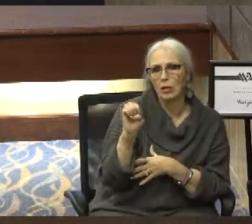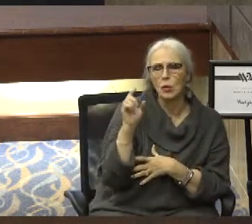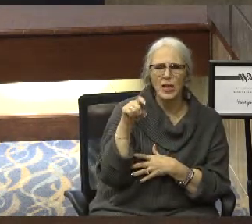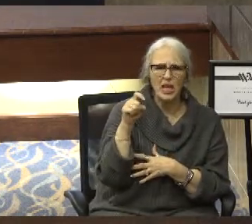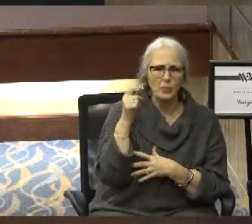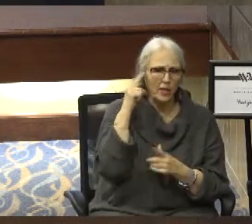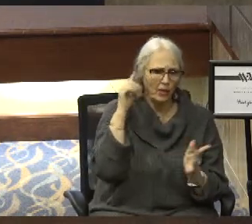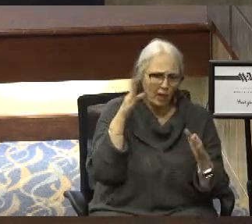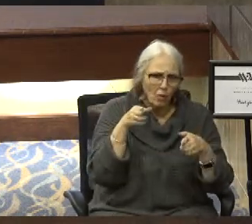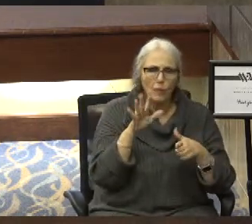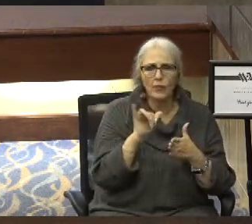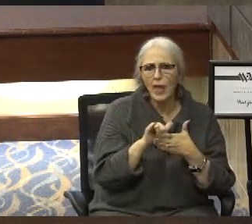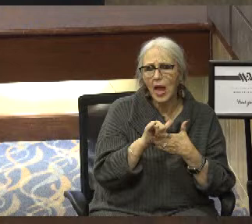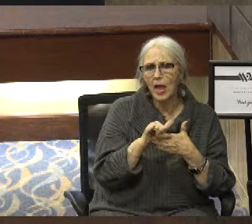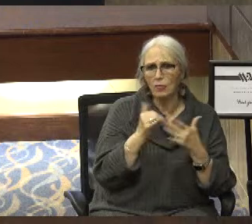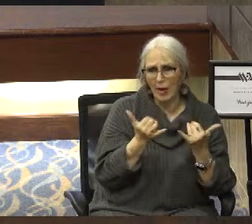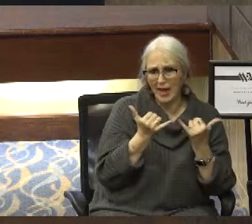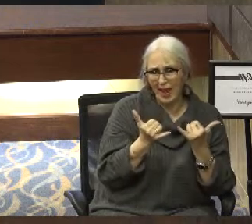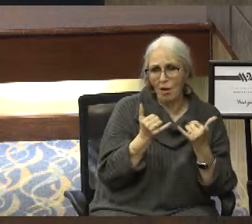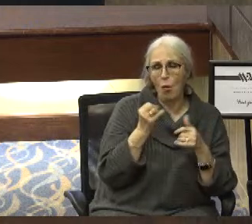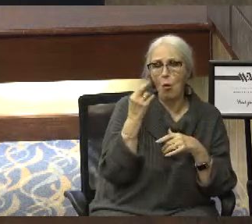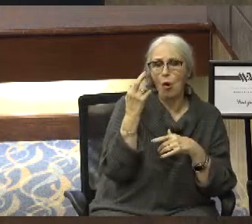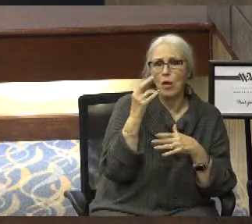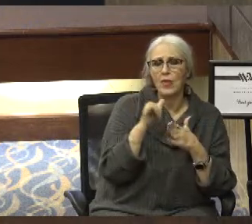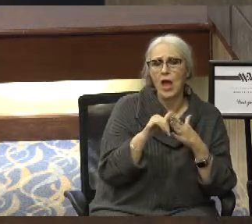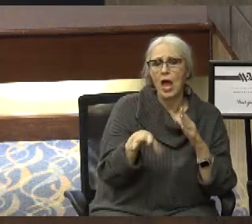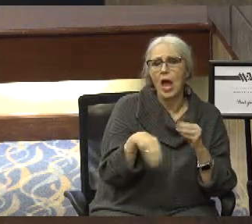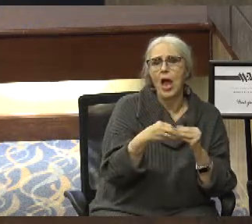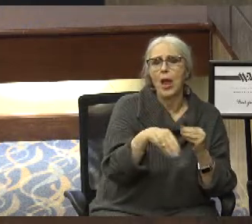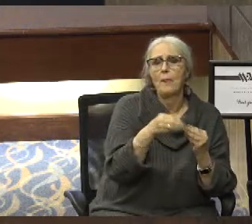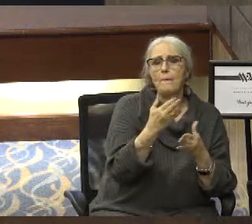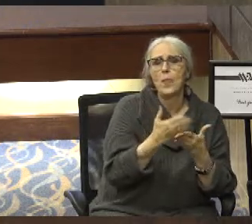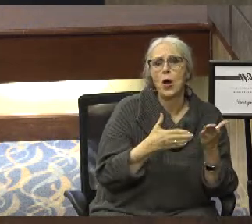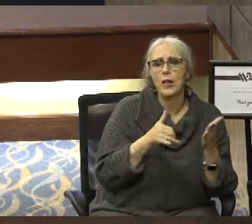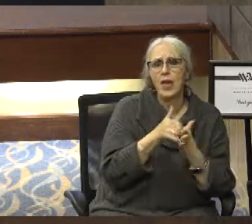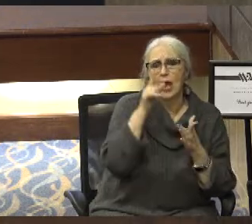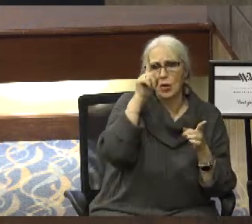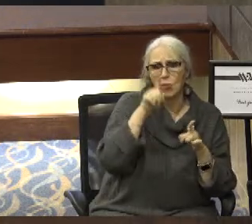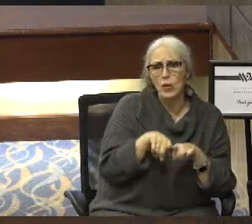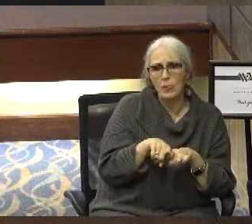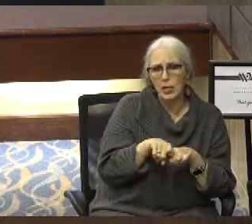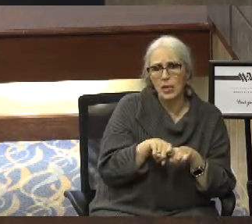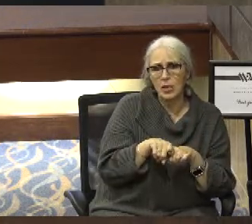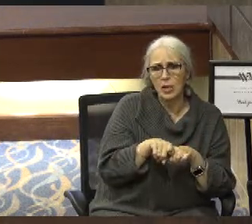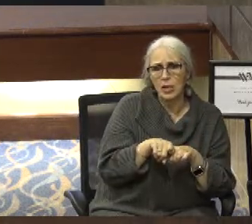thoughtful about at this juncture, or is that going to be as a part of the operation agreement that we'll